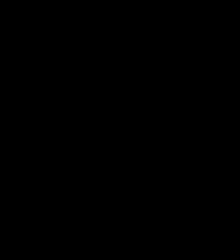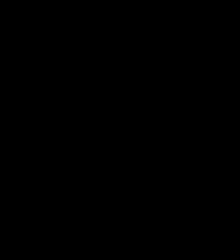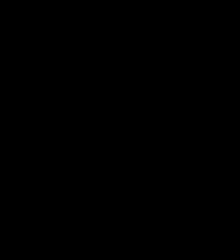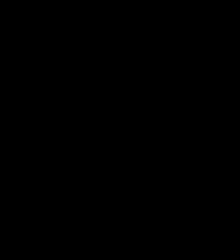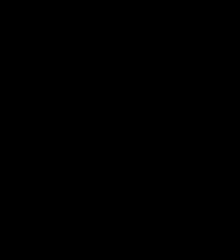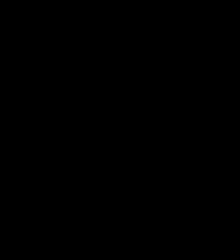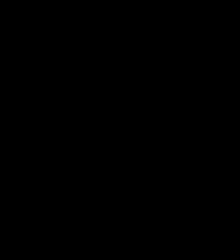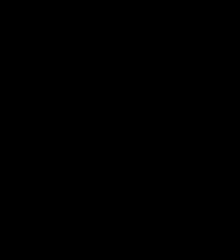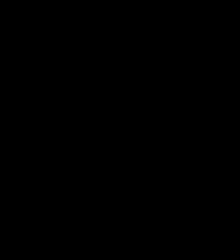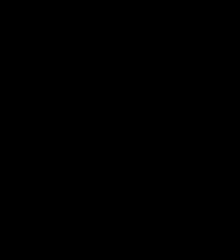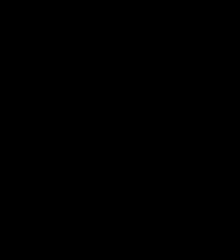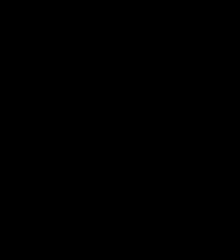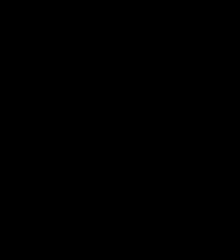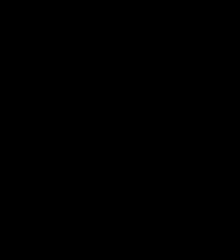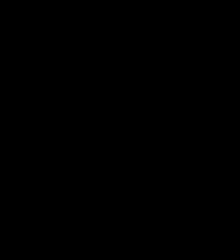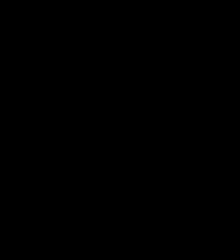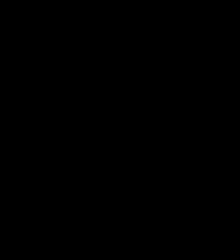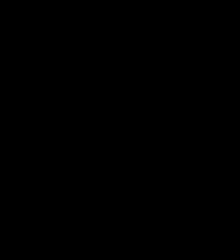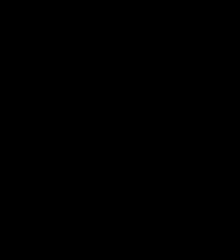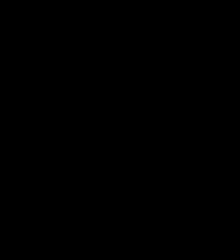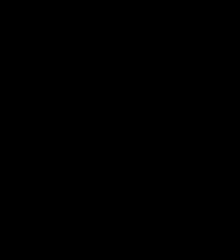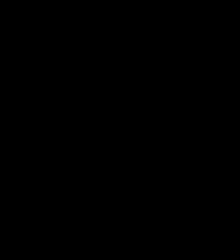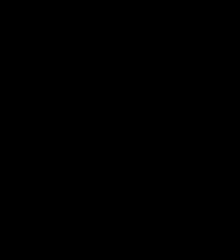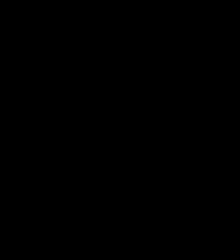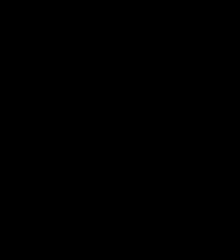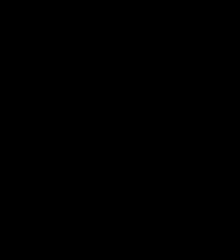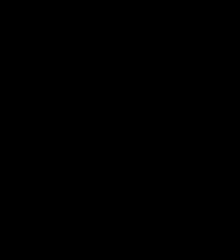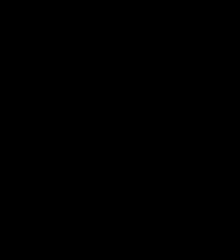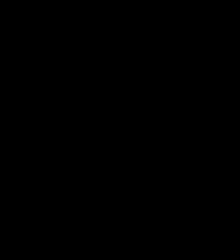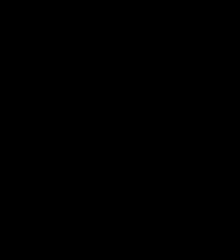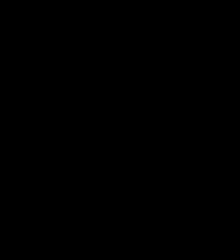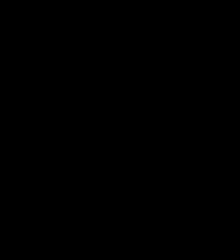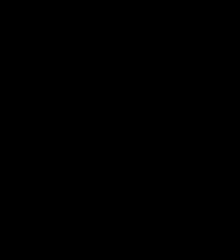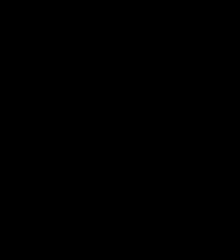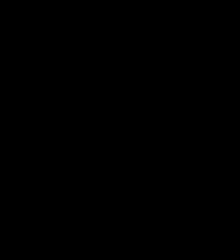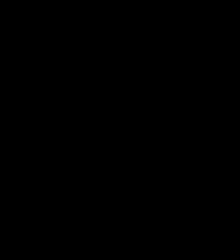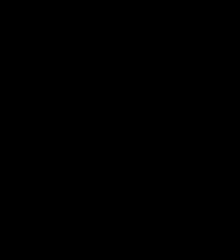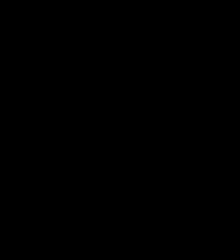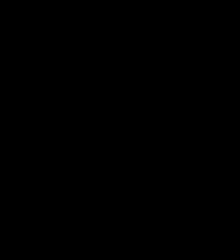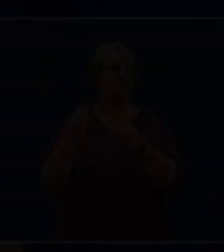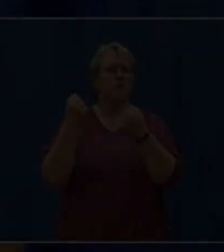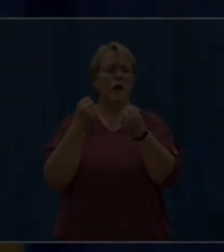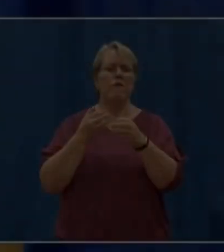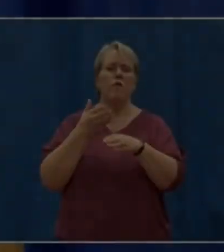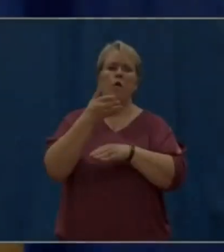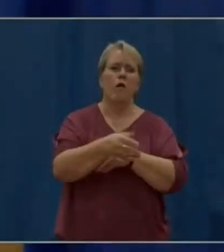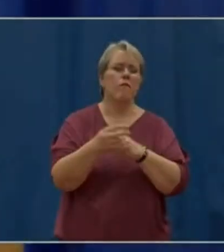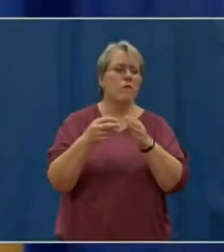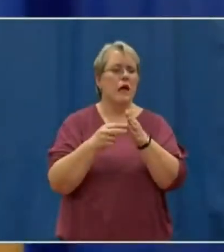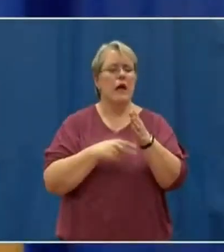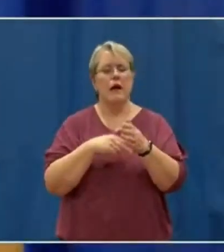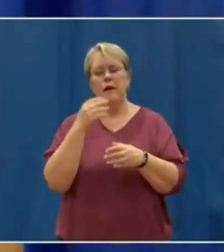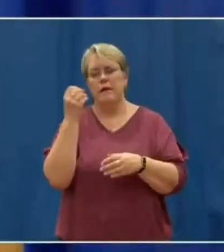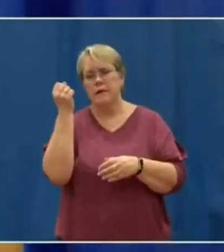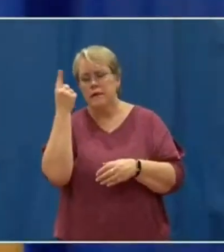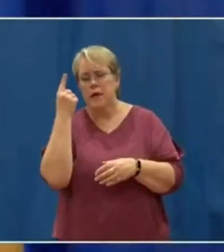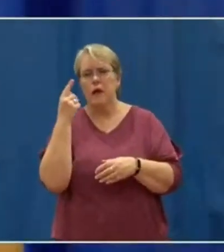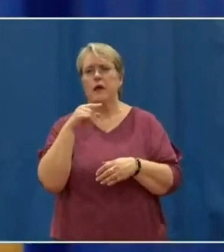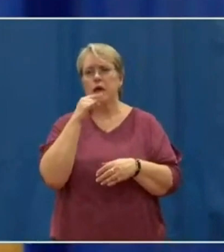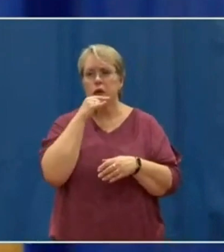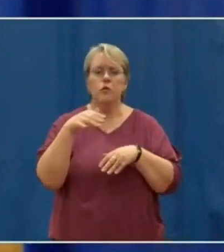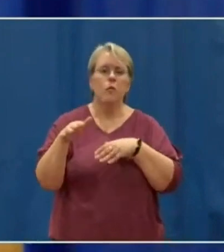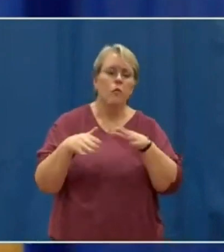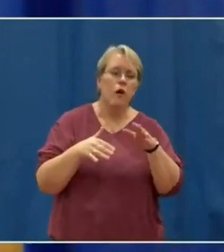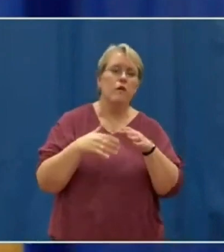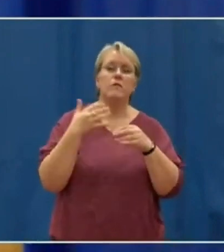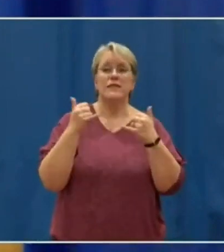problem. An underpass solves this problem. I acknowledge that kids that walk still